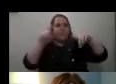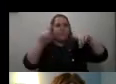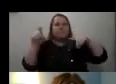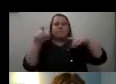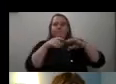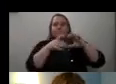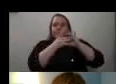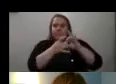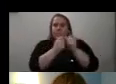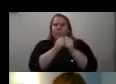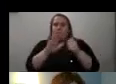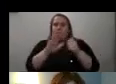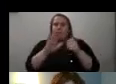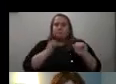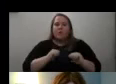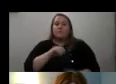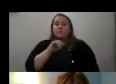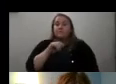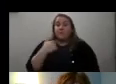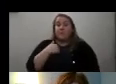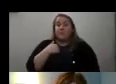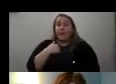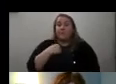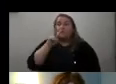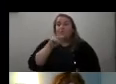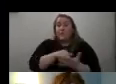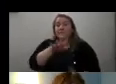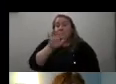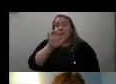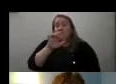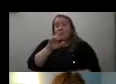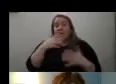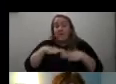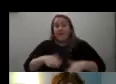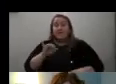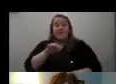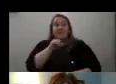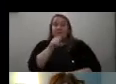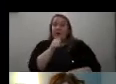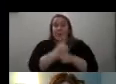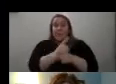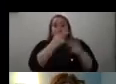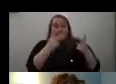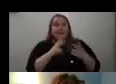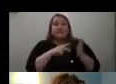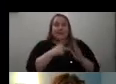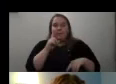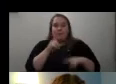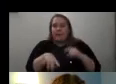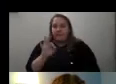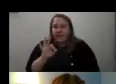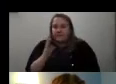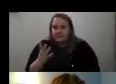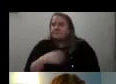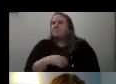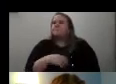show. Because when you have 2,500 costumes, if you don't put them in the right place, you can't find them when you need them. Mm-hmm. And then we